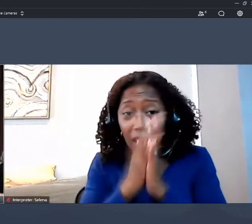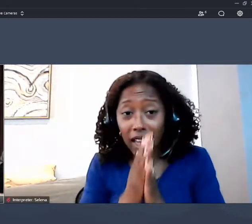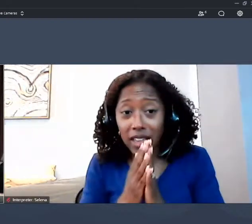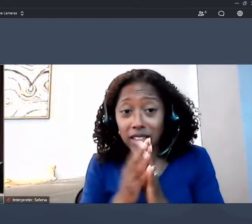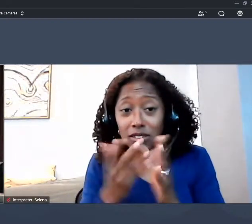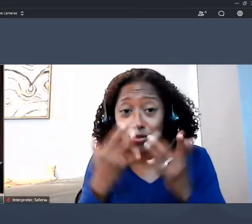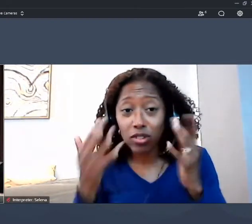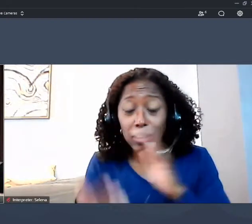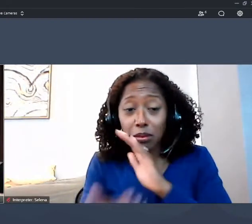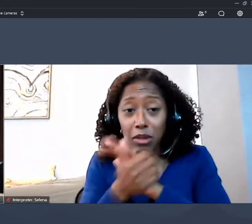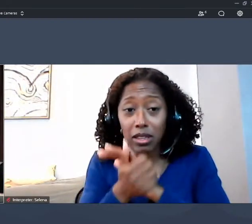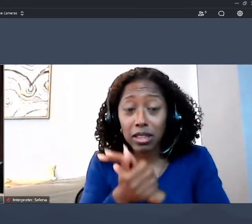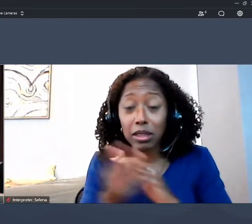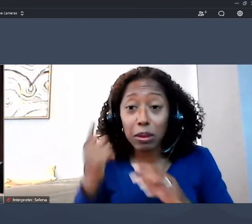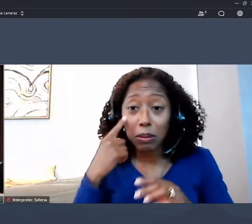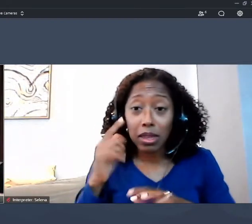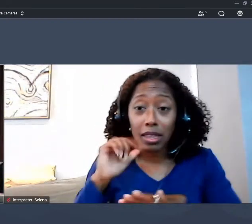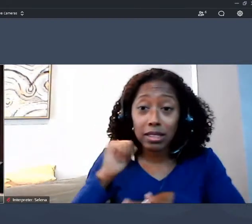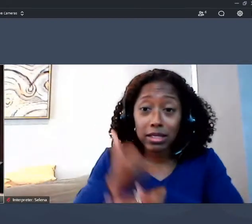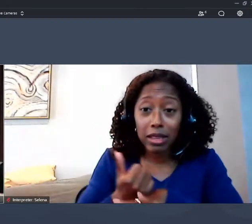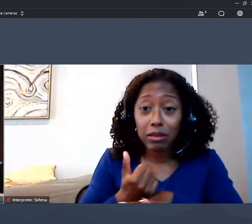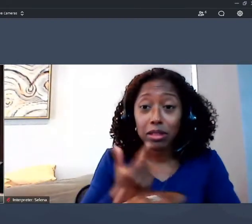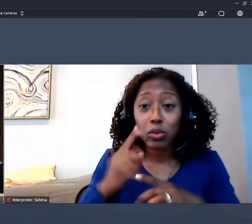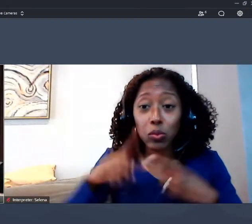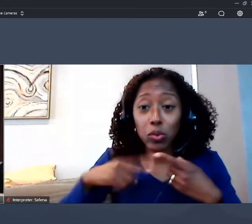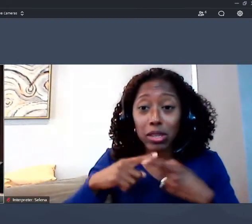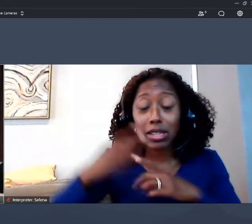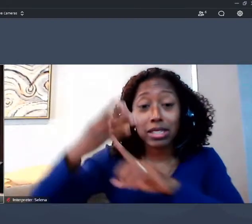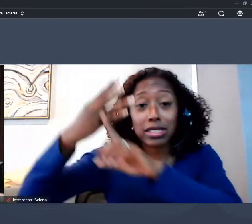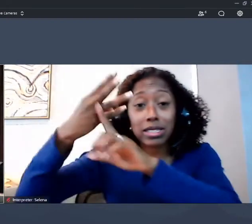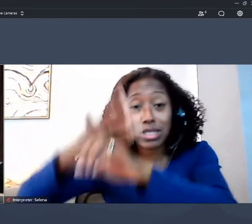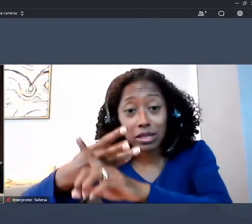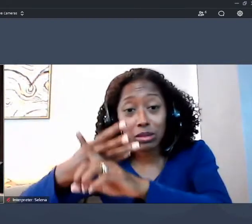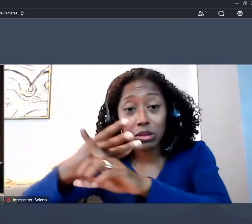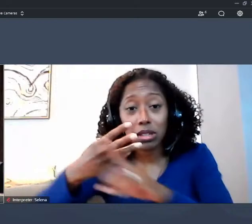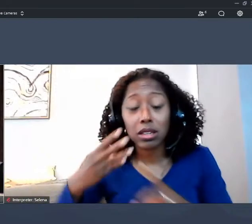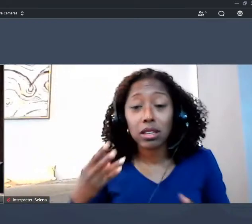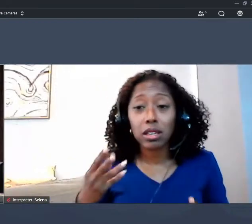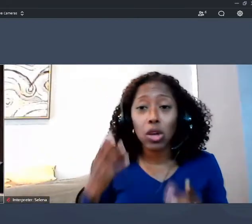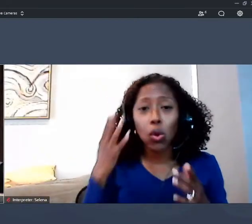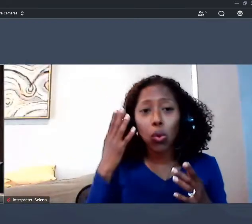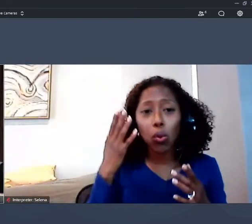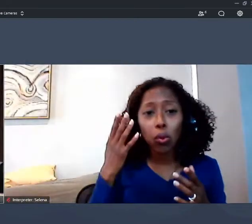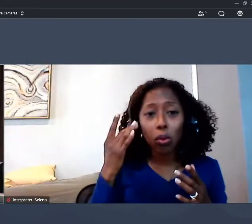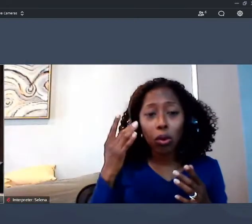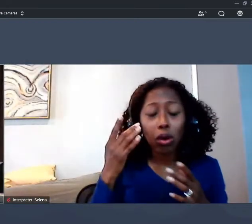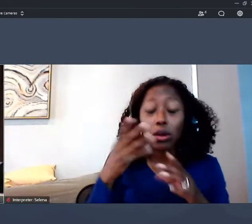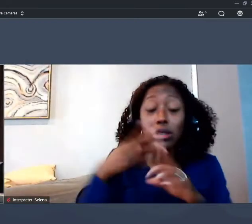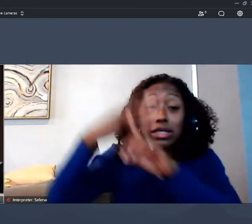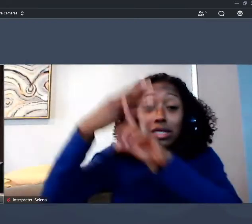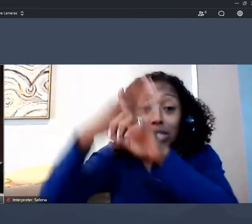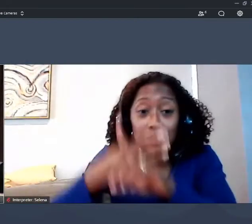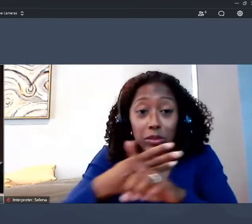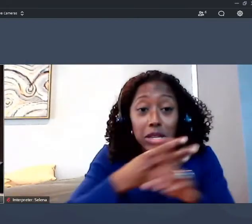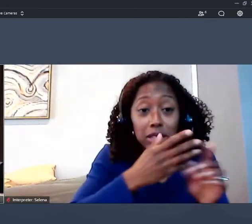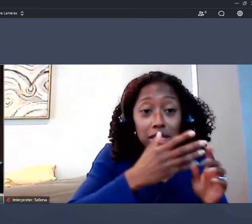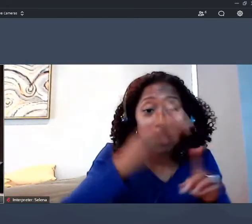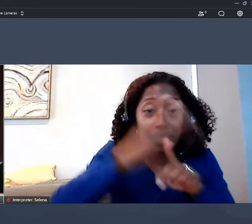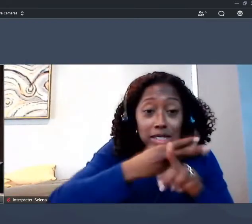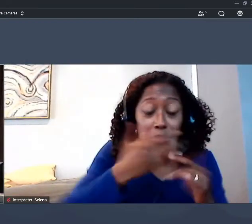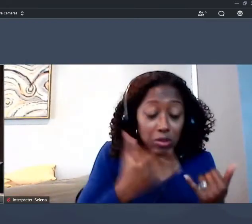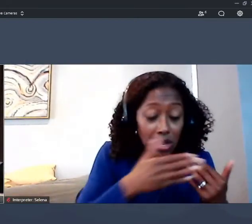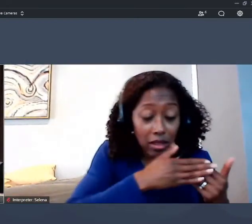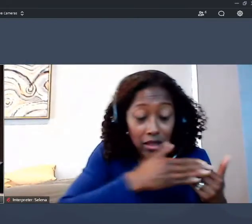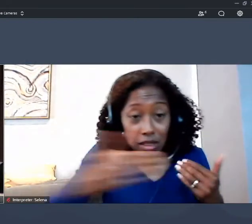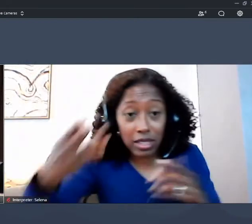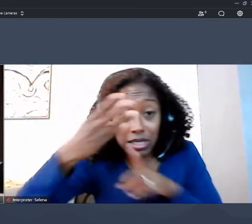effective date for this will be in 6 months? And at that time, we may be able to work out some of the details and maybe get some of